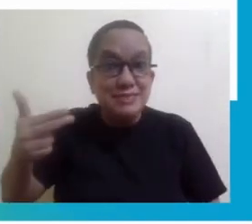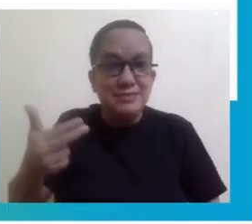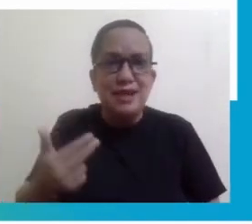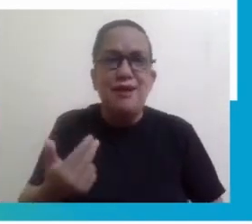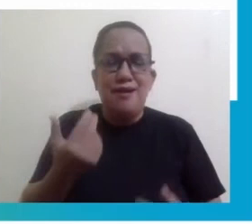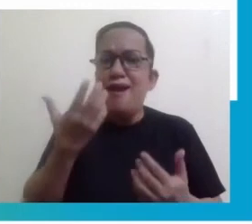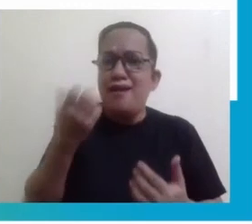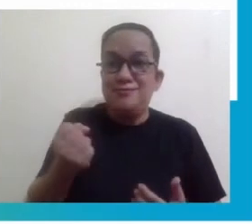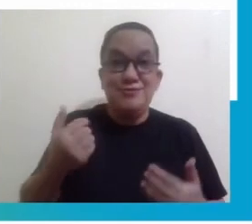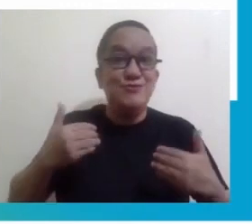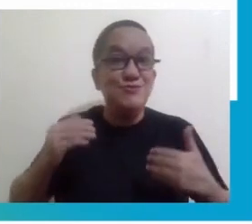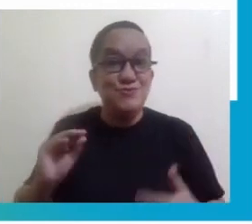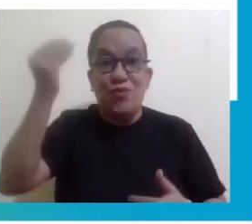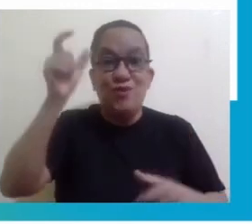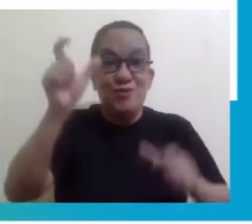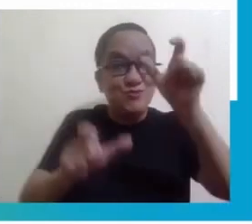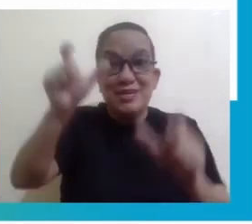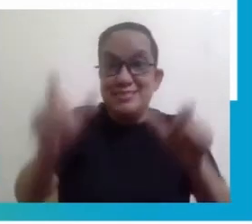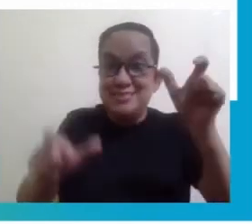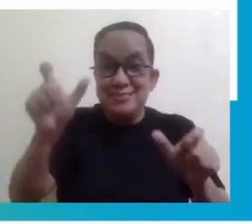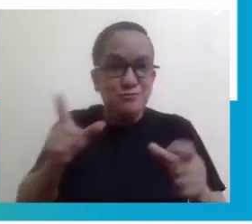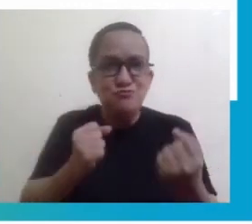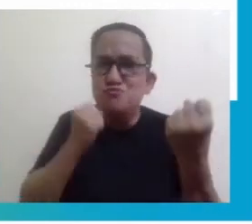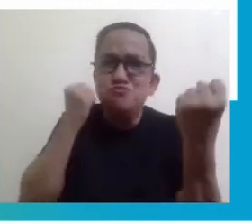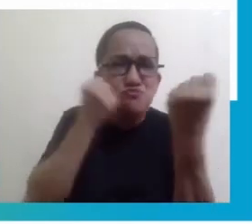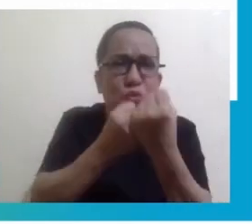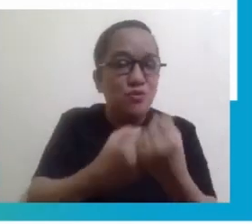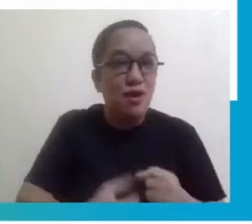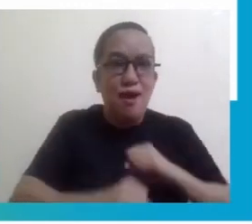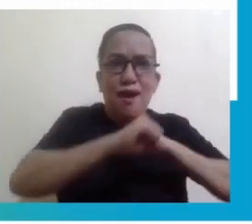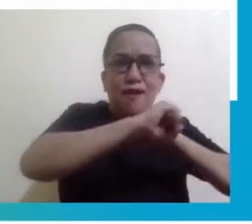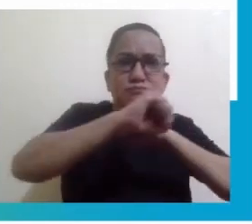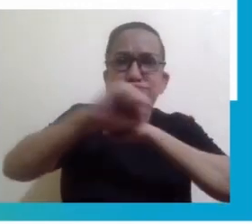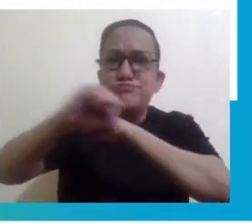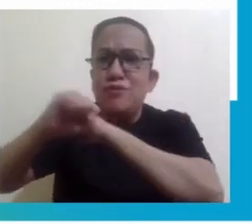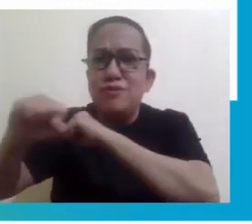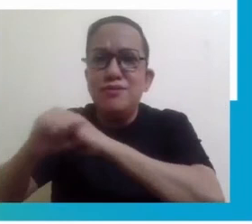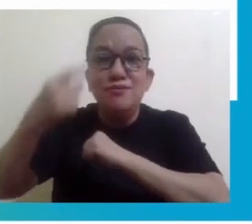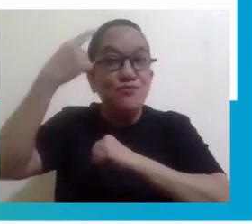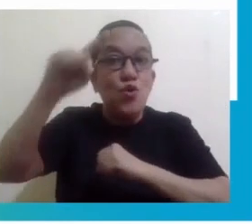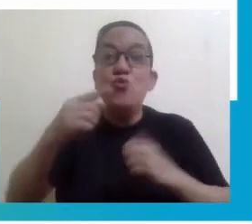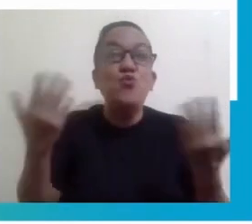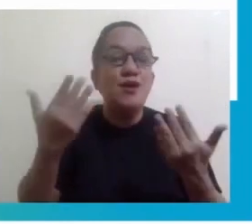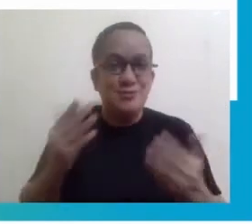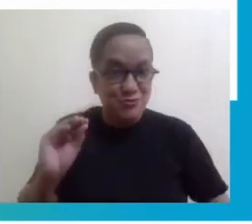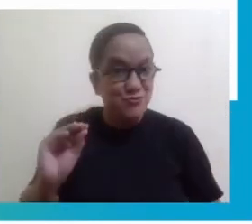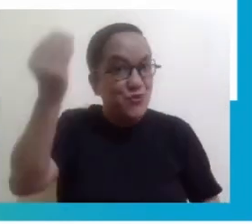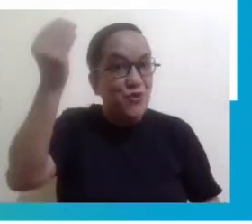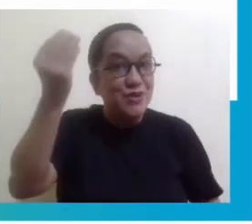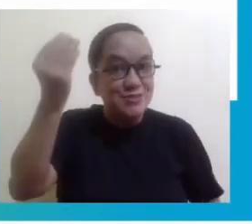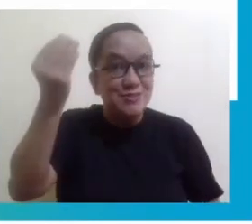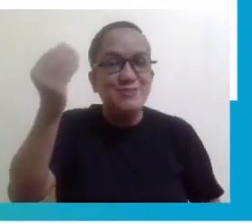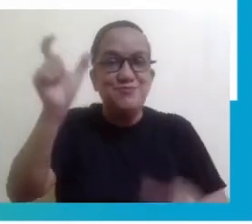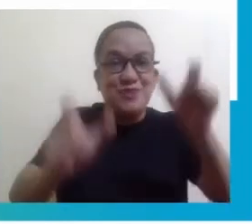advocacy campaigns, leading to youth insights. The biggest ever survey of young people on financial inclusion in